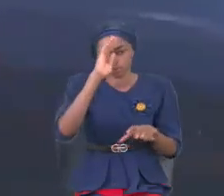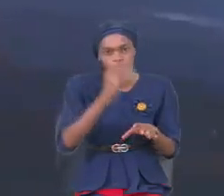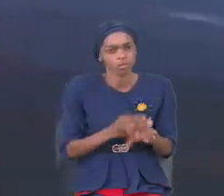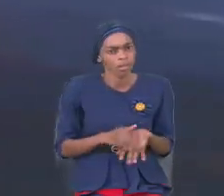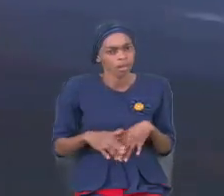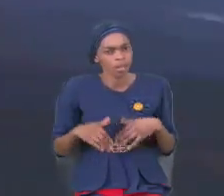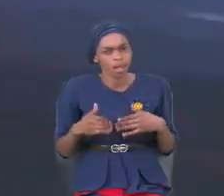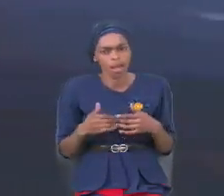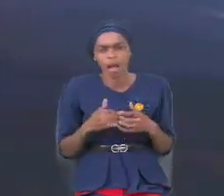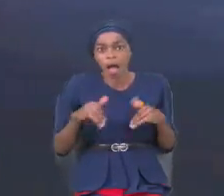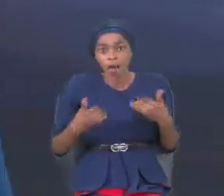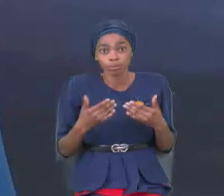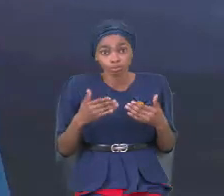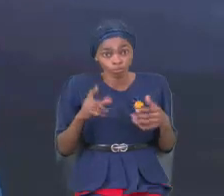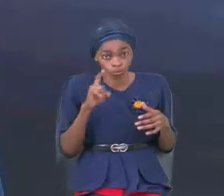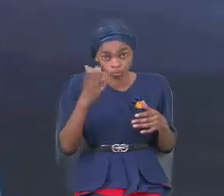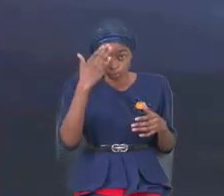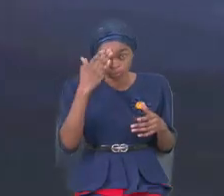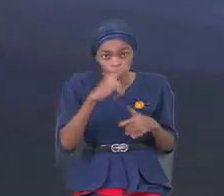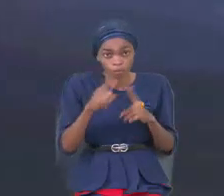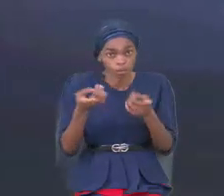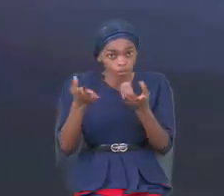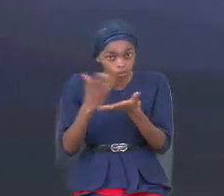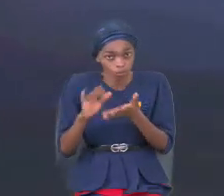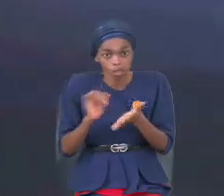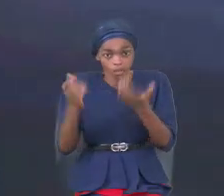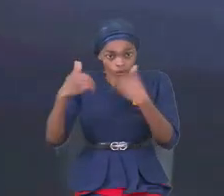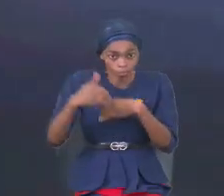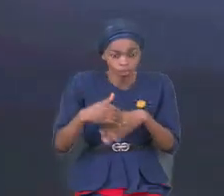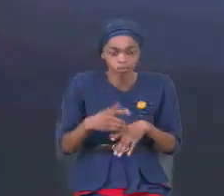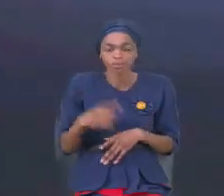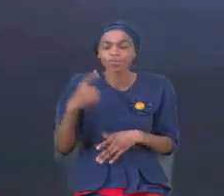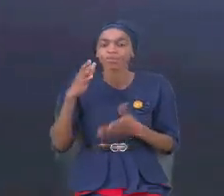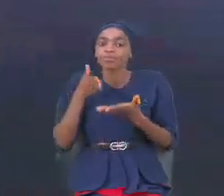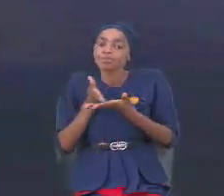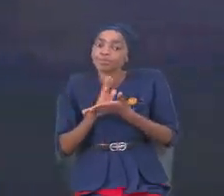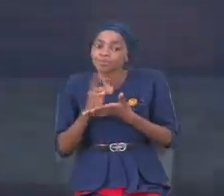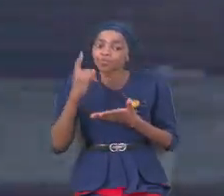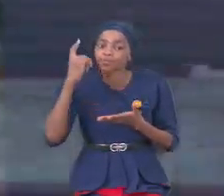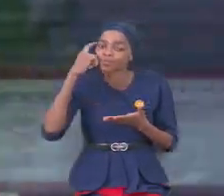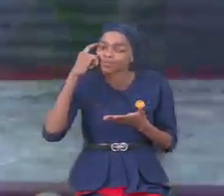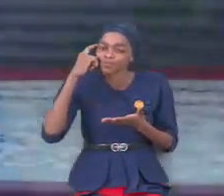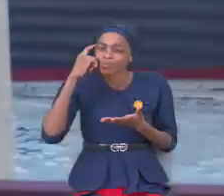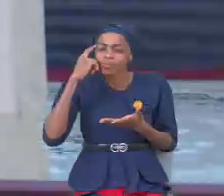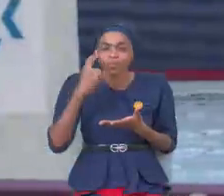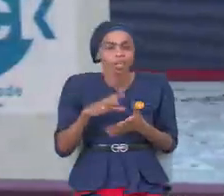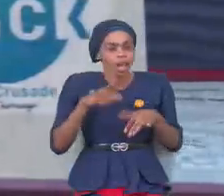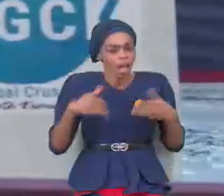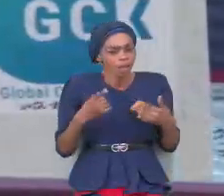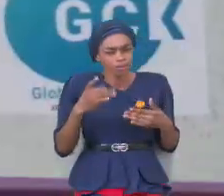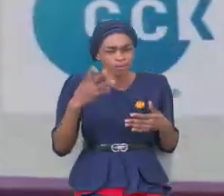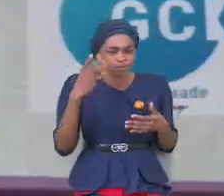right senses? How do you know that somebody has come back to himself? How do you know that the emotion and